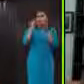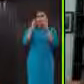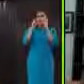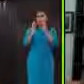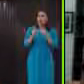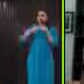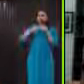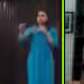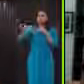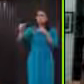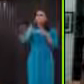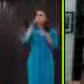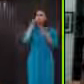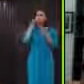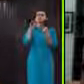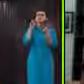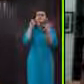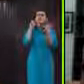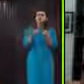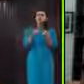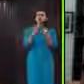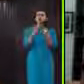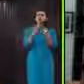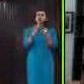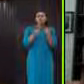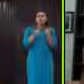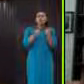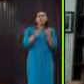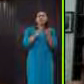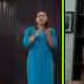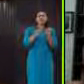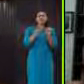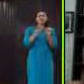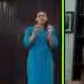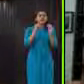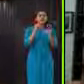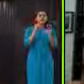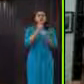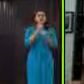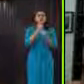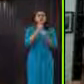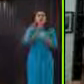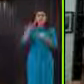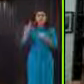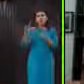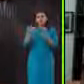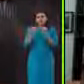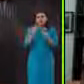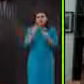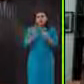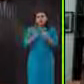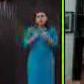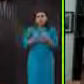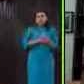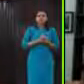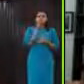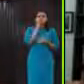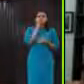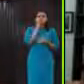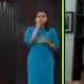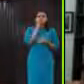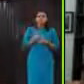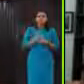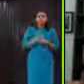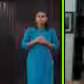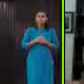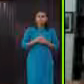second point that I wanted to explore, which Mr. Habibullah touched on, was the manner of its nullification or